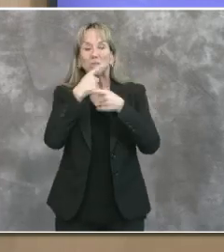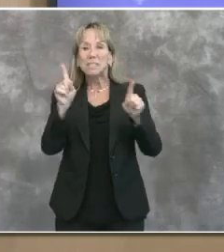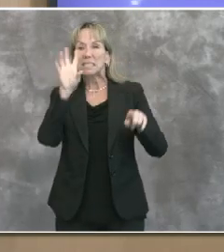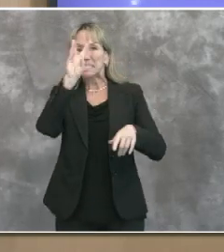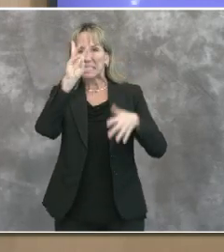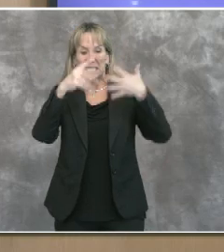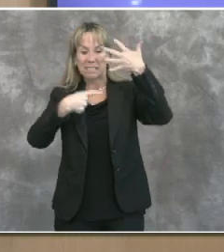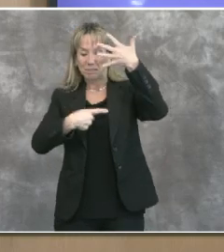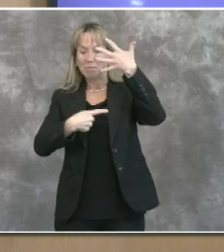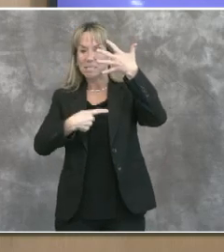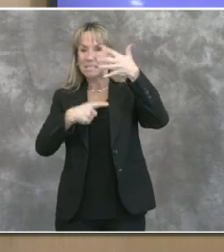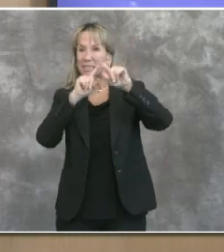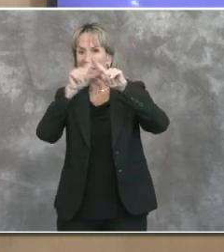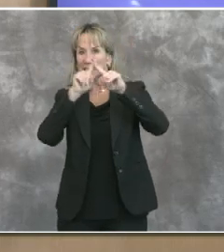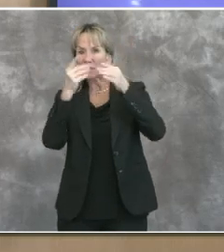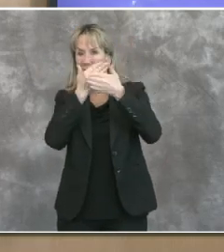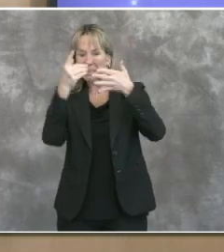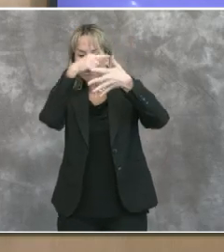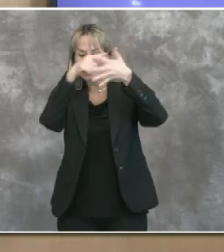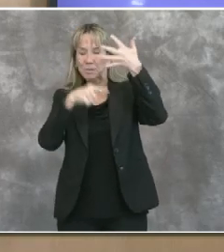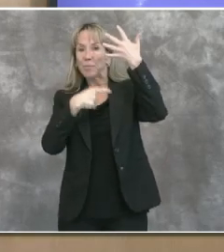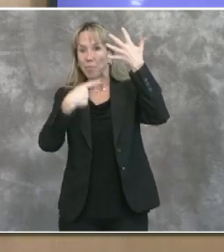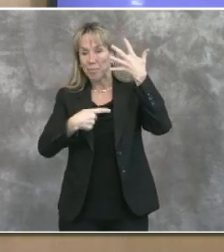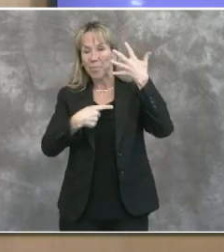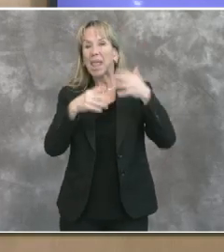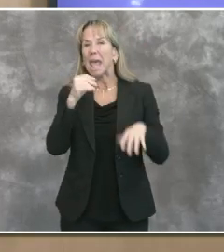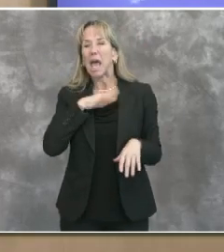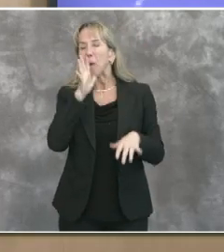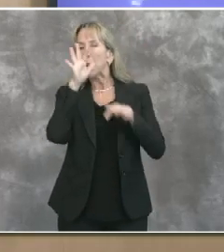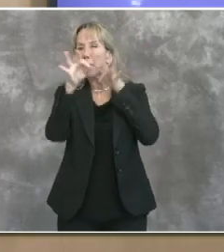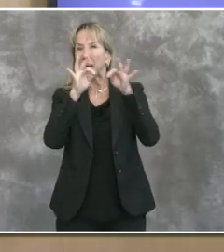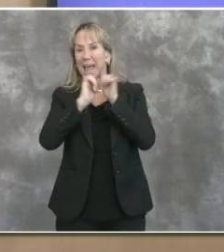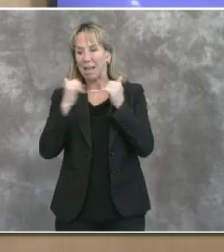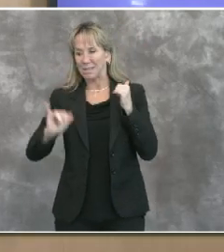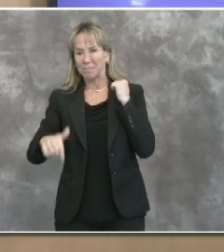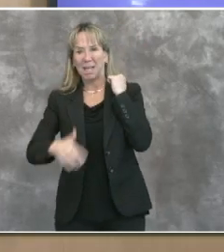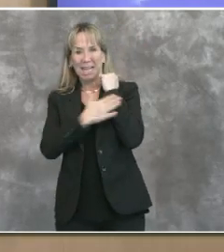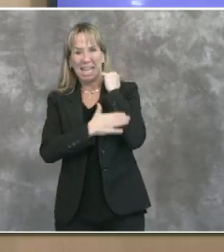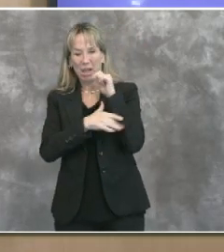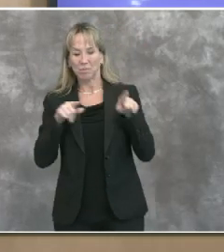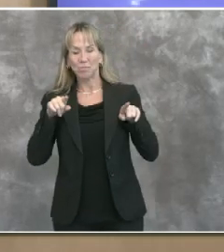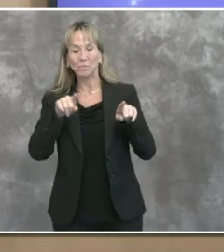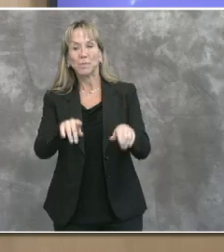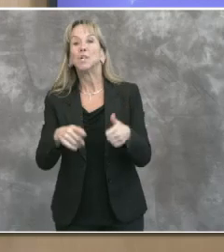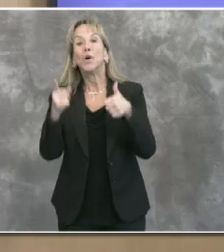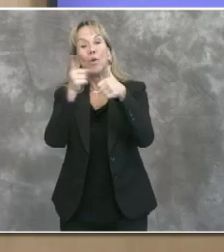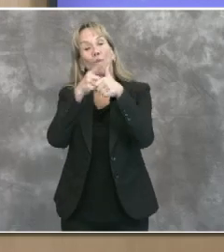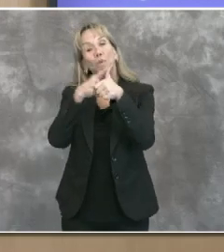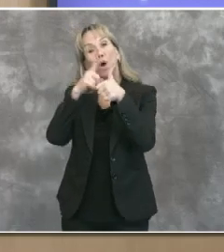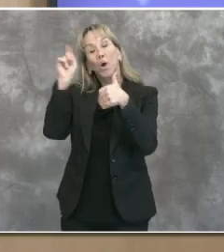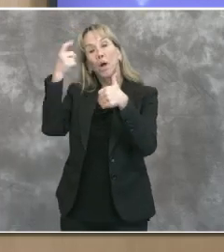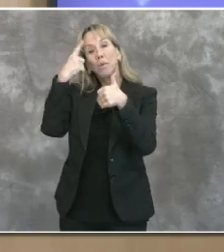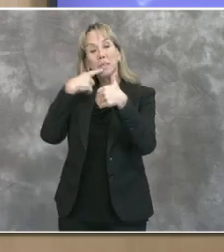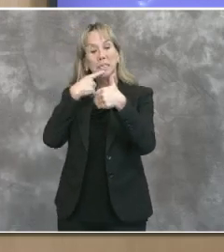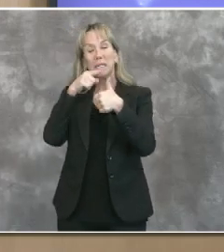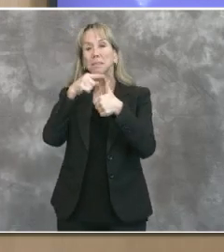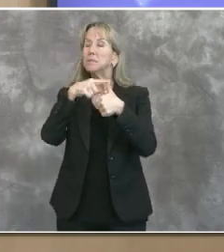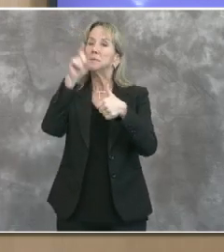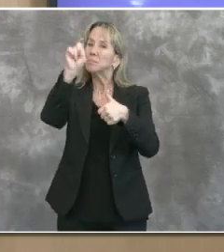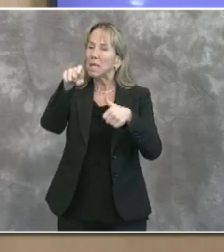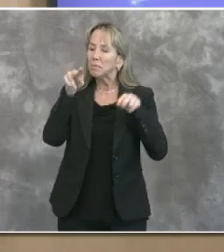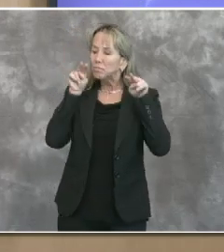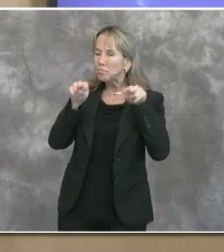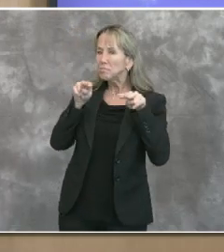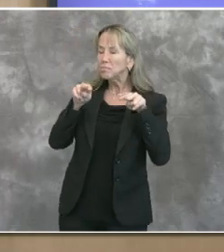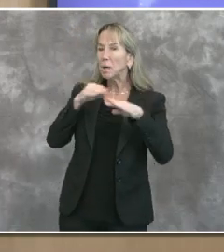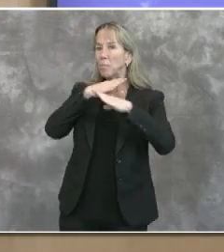and share with you how these align very much with our ongoing efforts at the county. The first is the governor said we must have the ability to